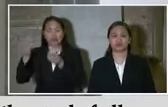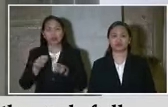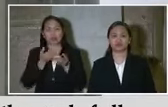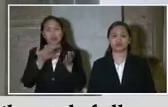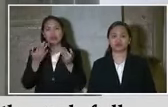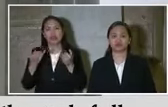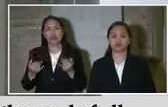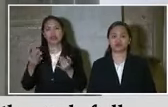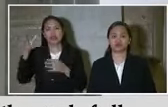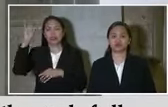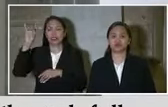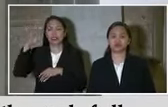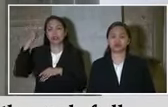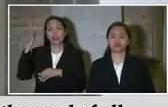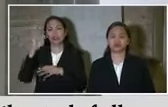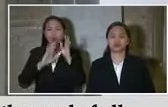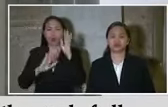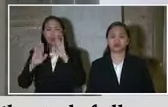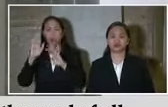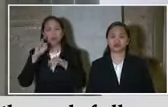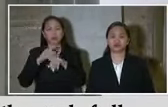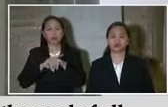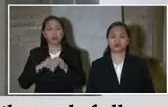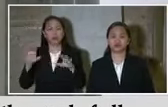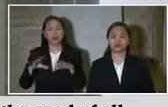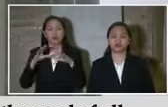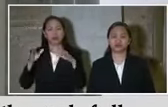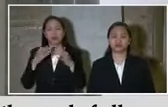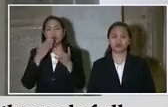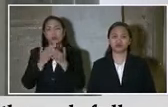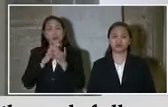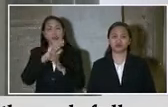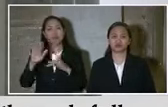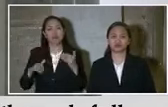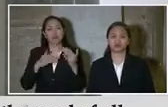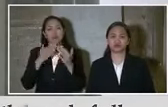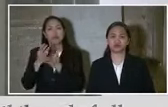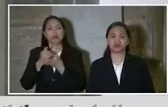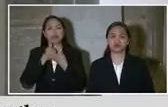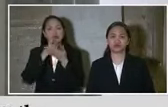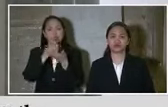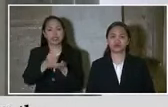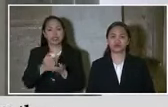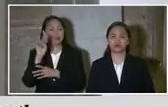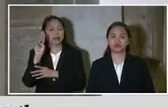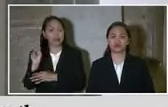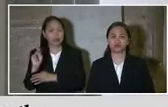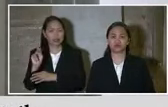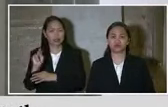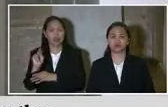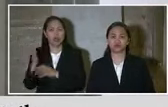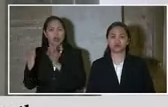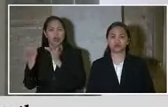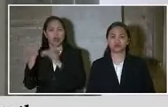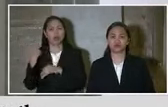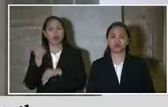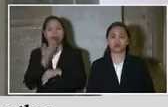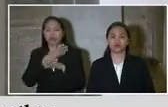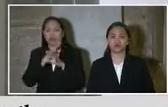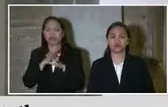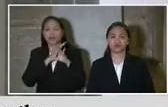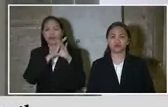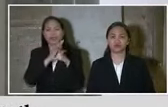trying times to work for the good of all and to help those in need. May our concern and